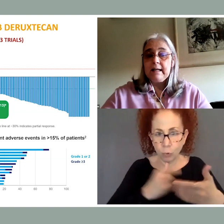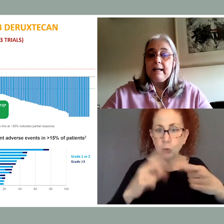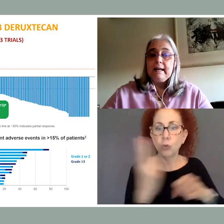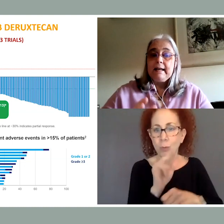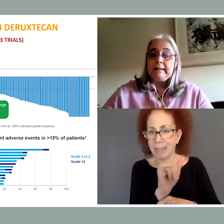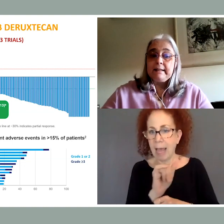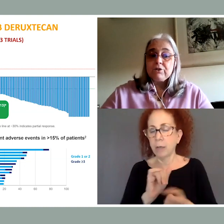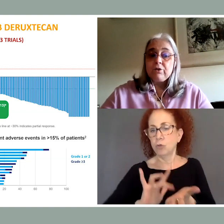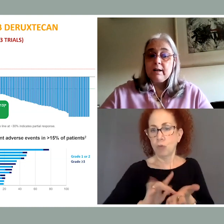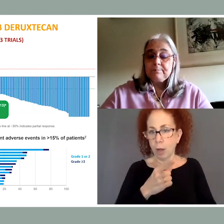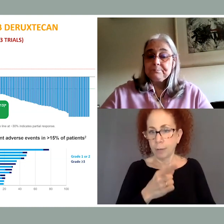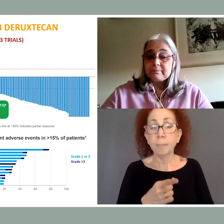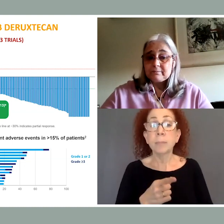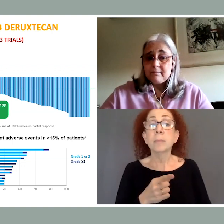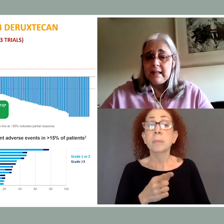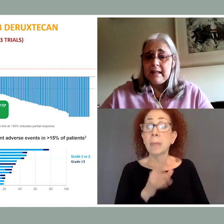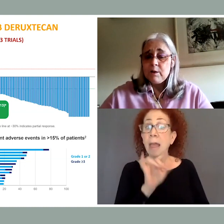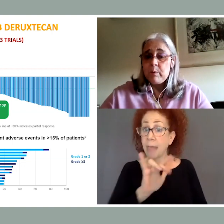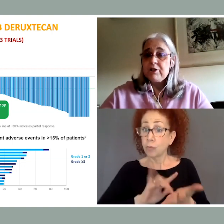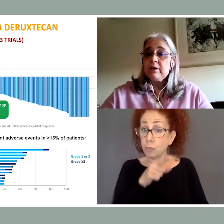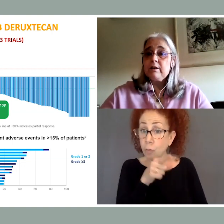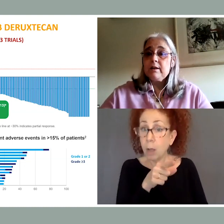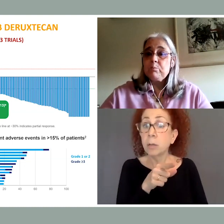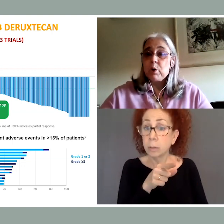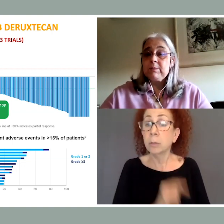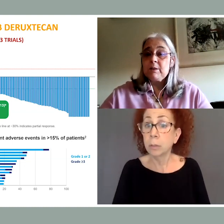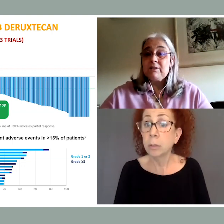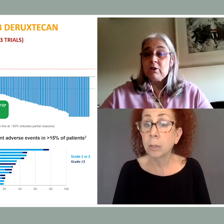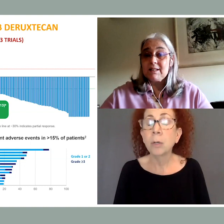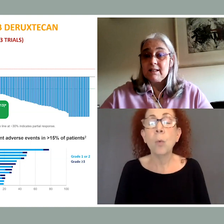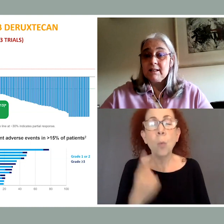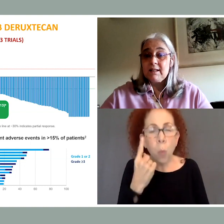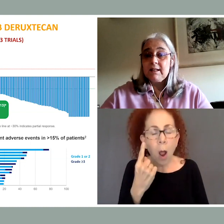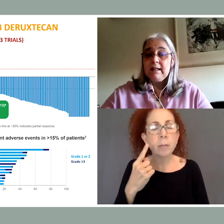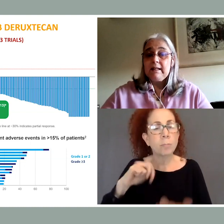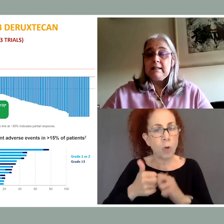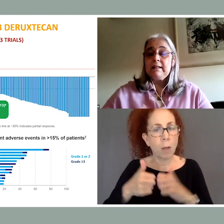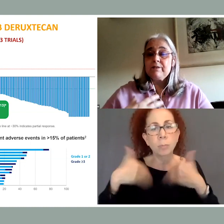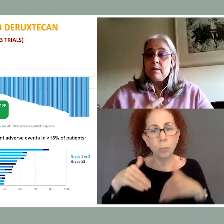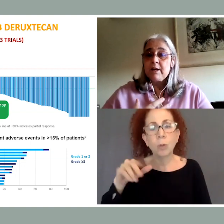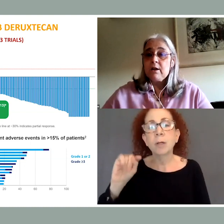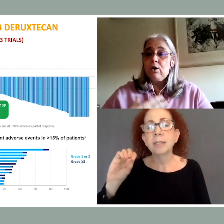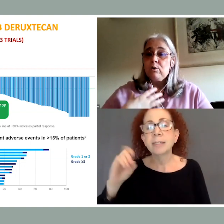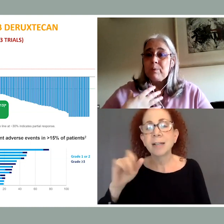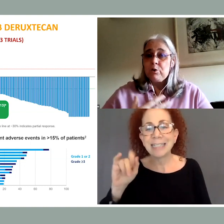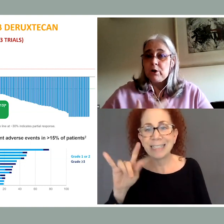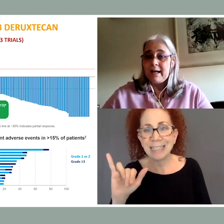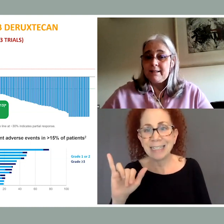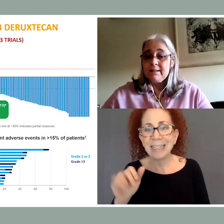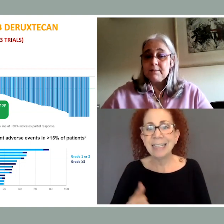drug. And this drug has a major problem in toxicity. It gives something